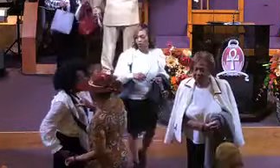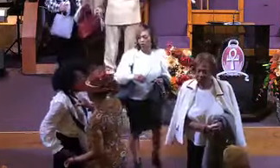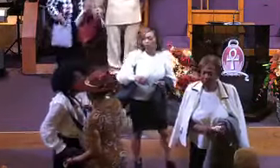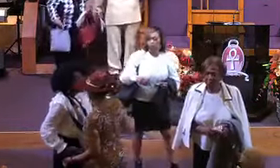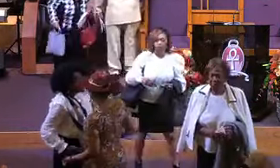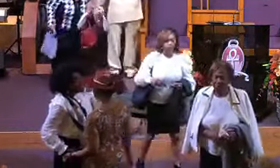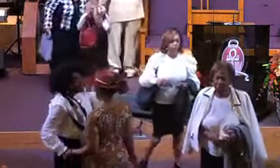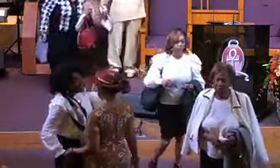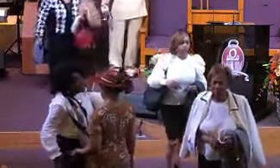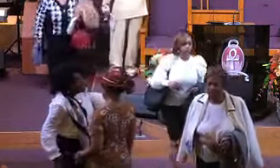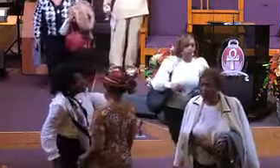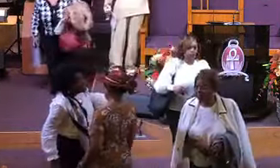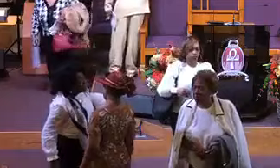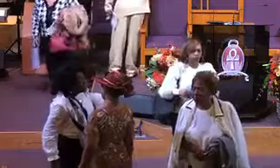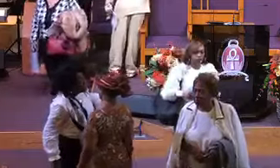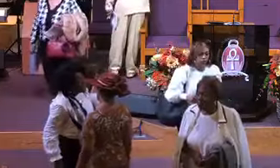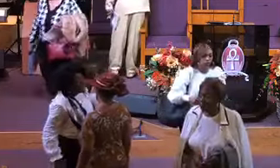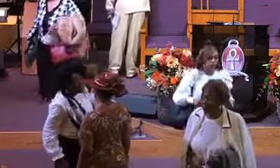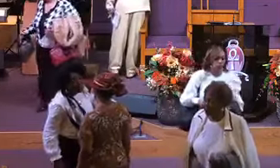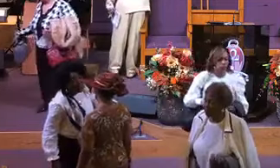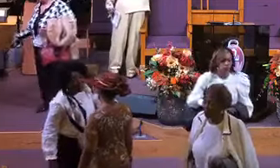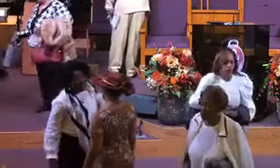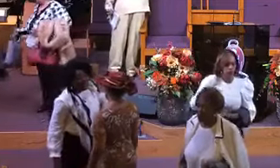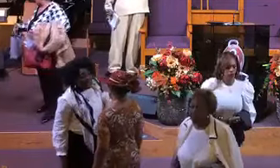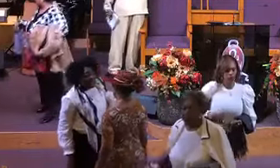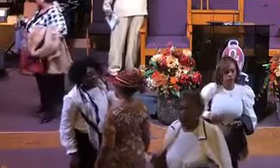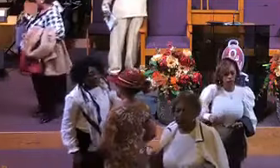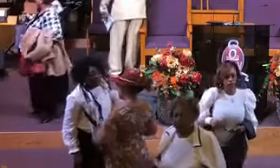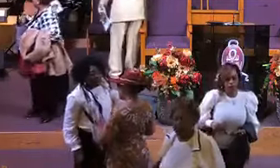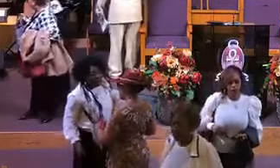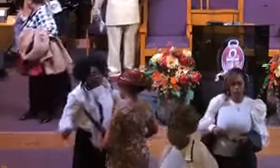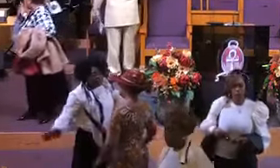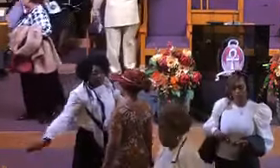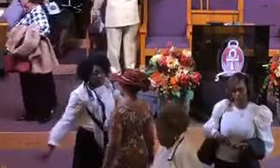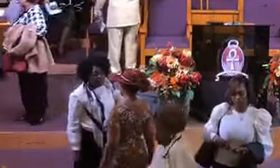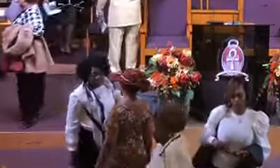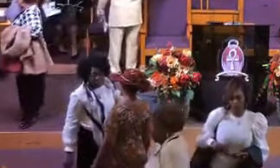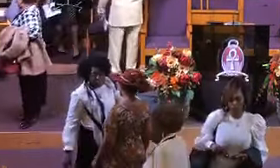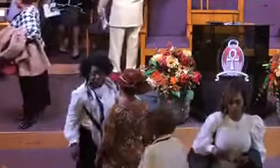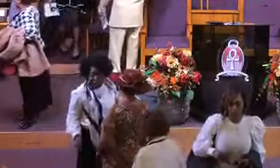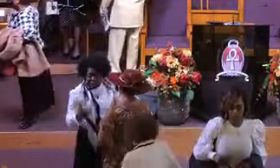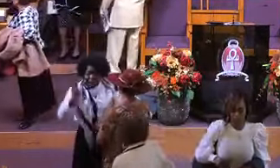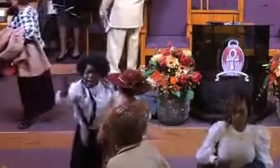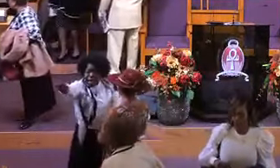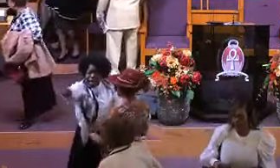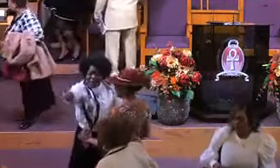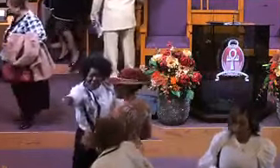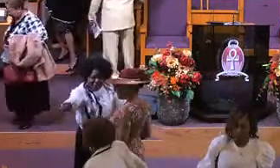Finish.